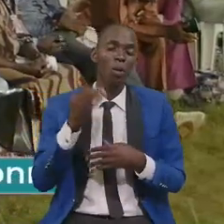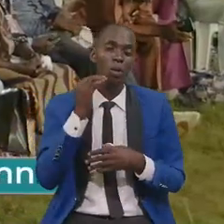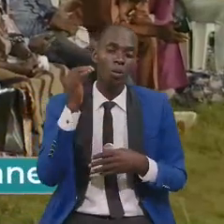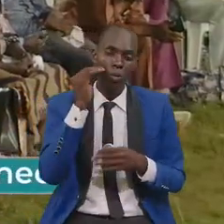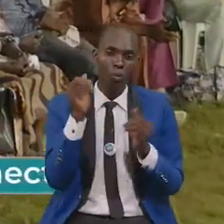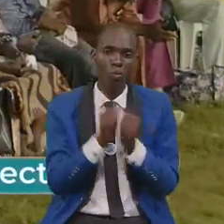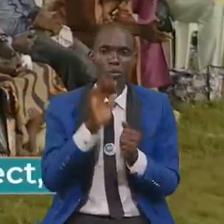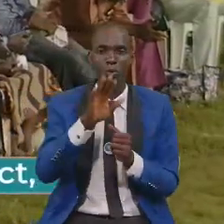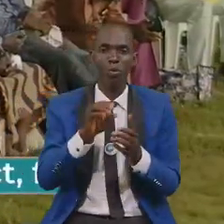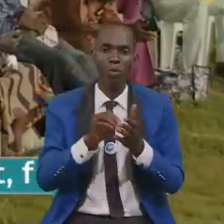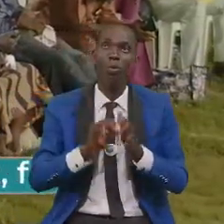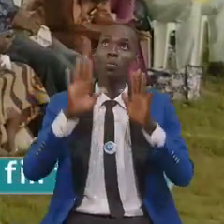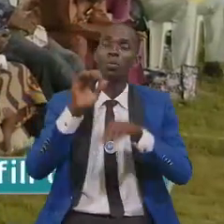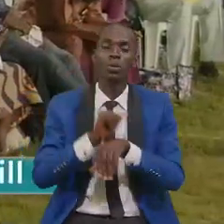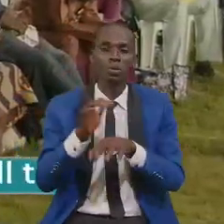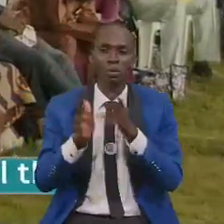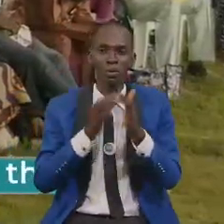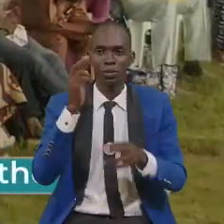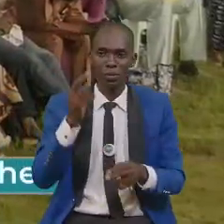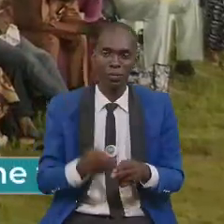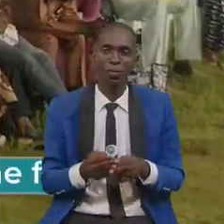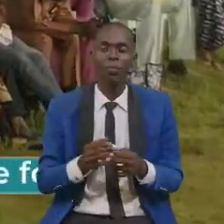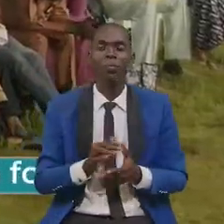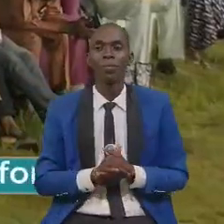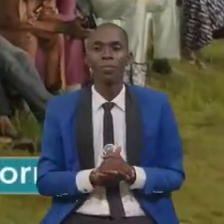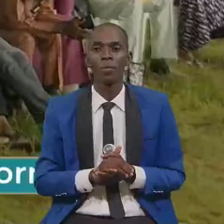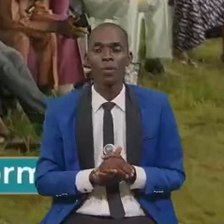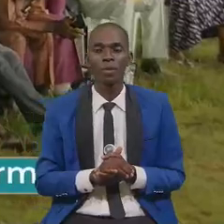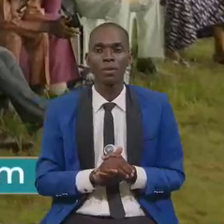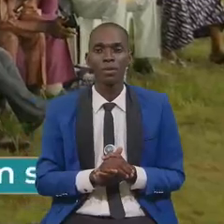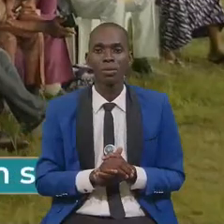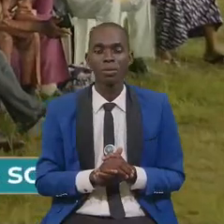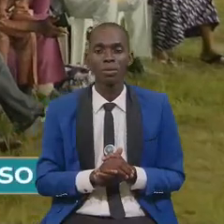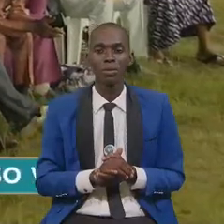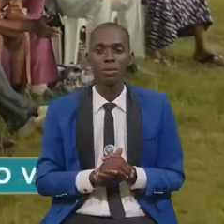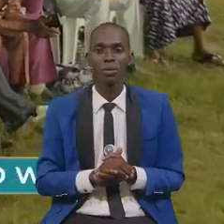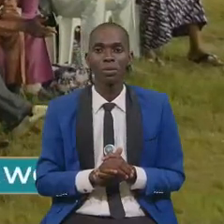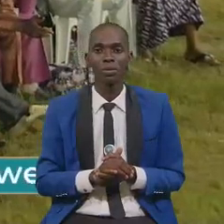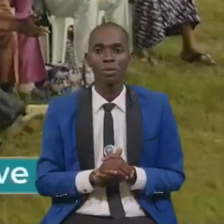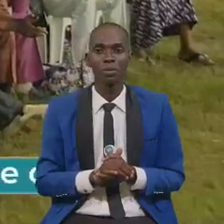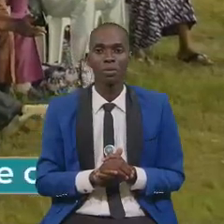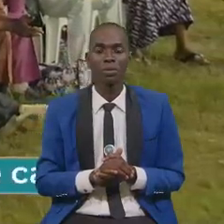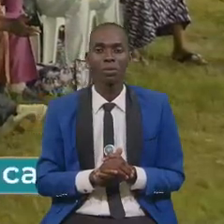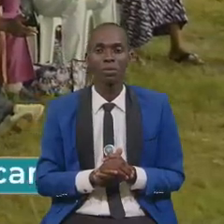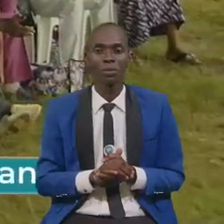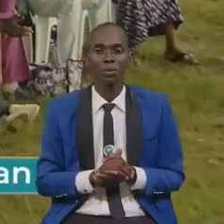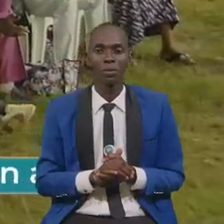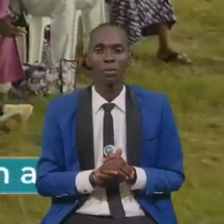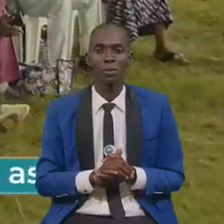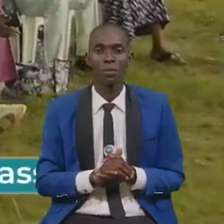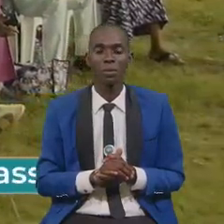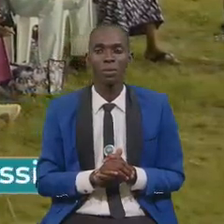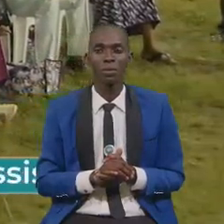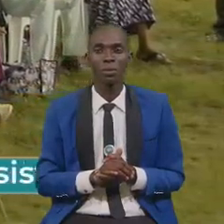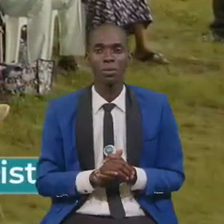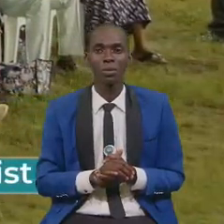miracles. Okay, thank you. The flags are coming on. I'm waiting for the flags on the left-hand side here.